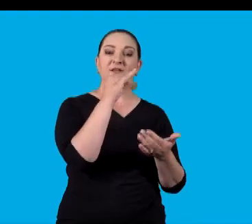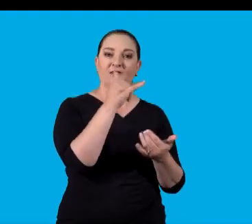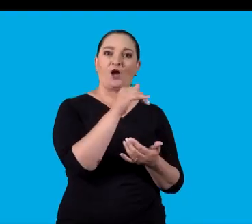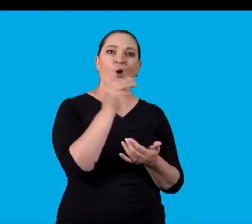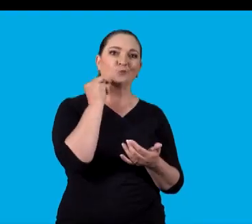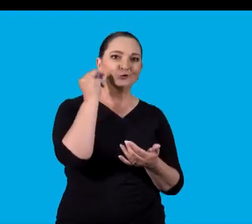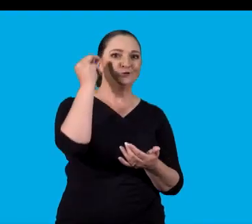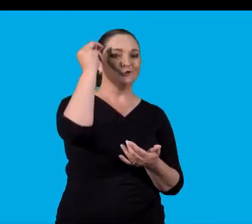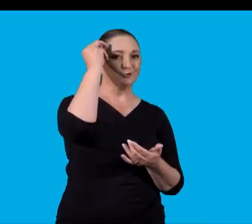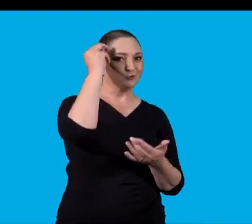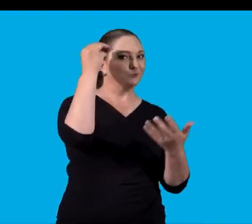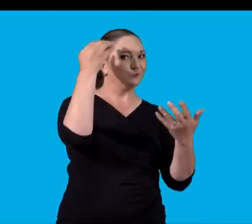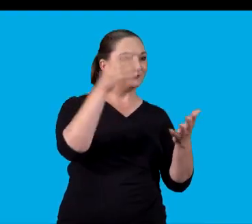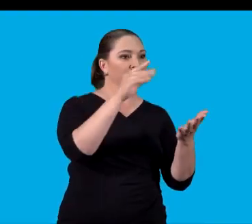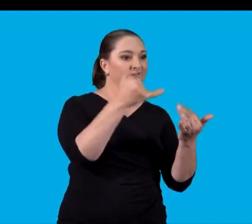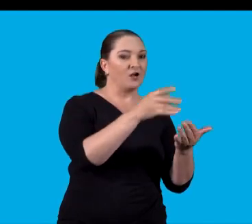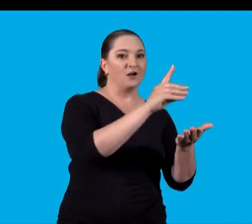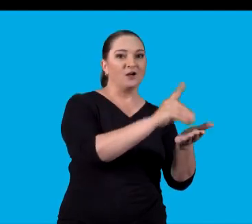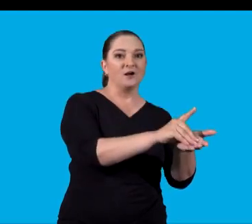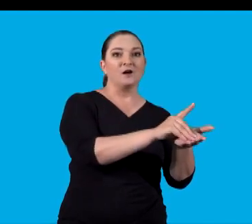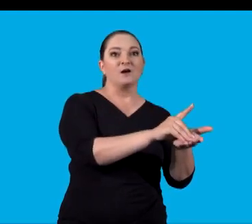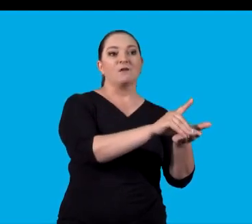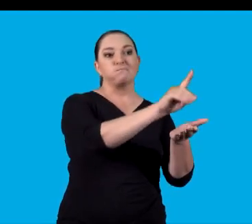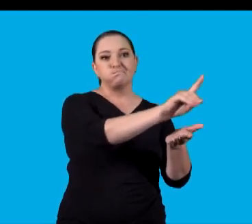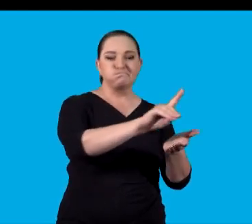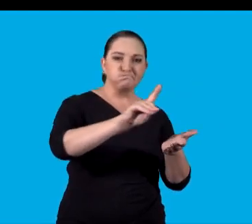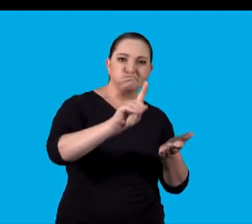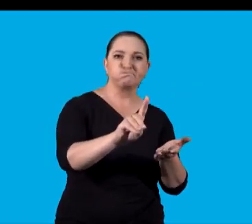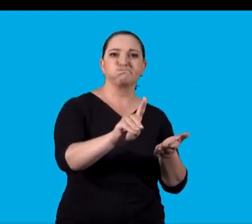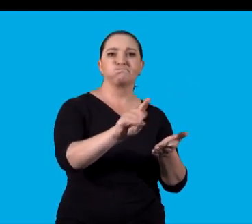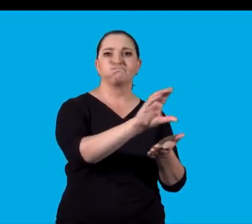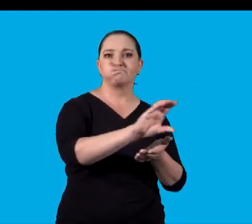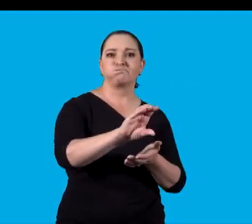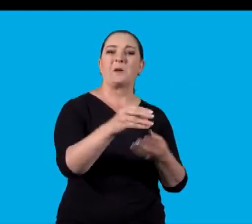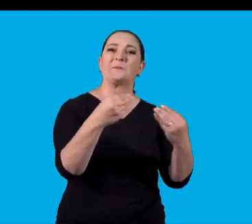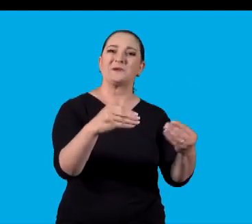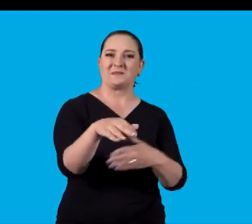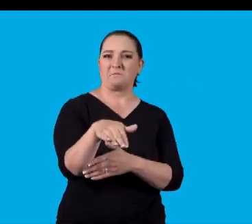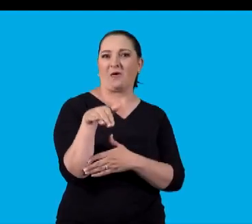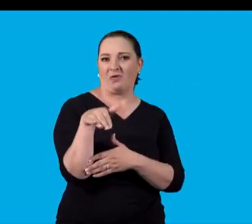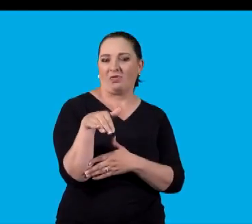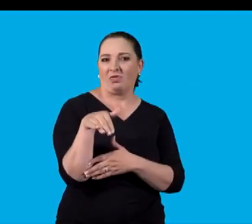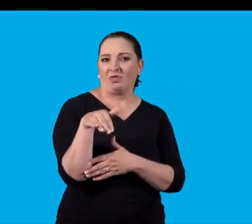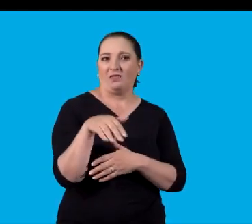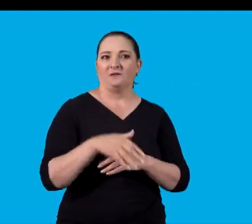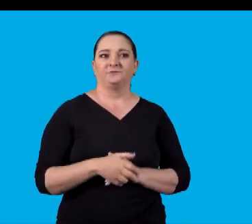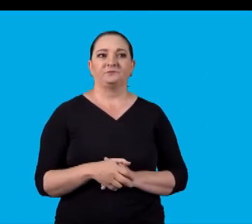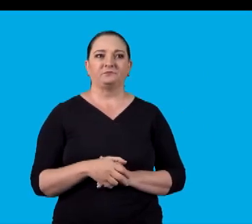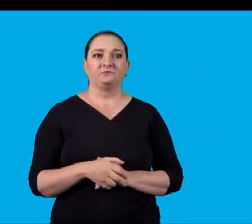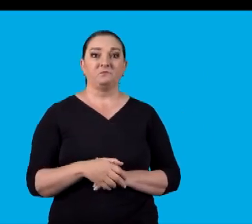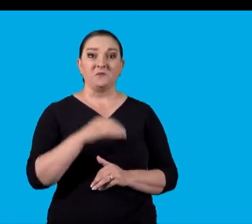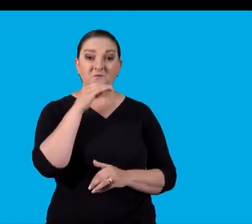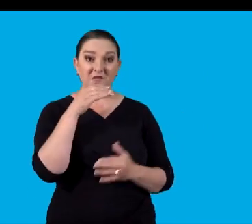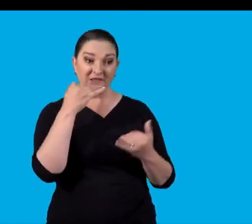matured and therefore that money has now been deposited into the business bank account. So